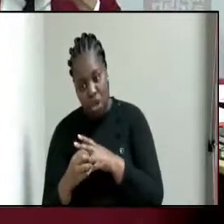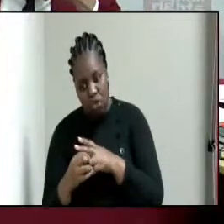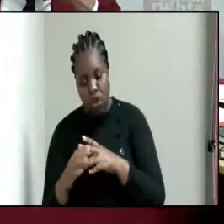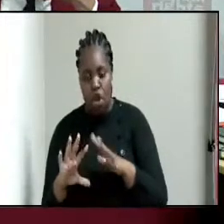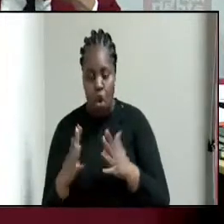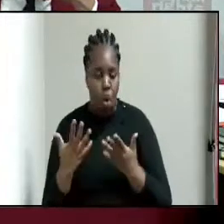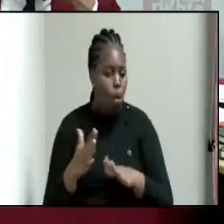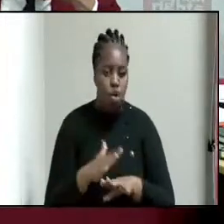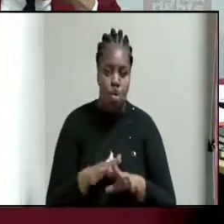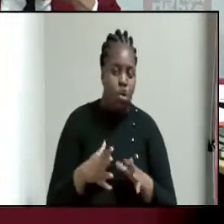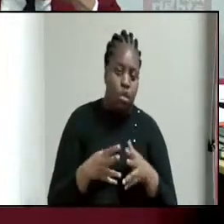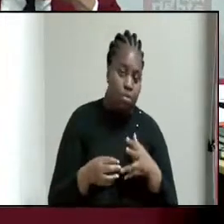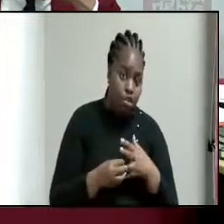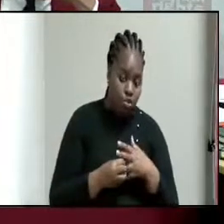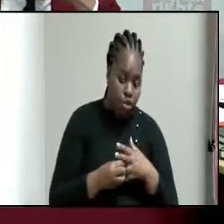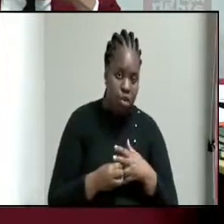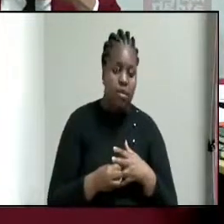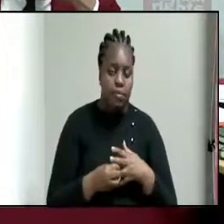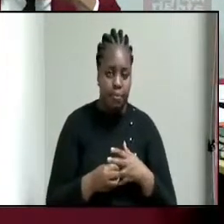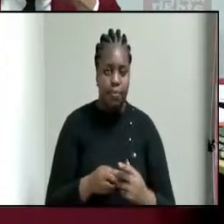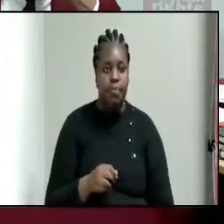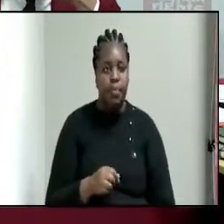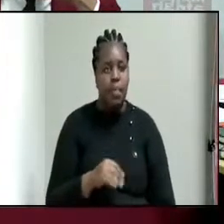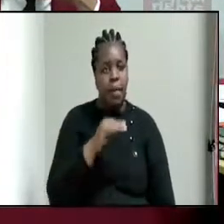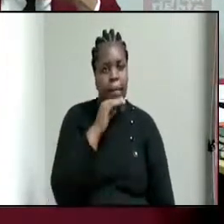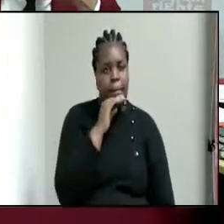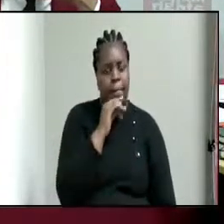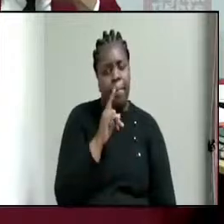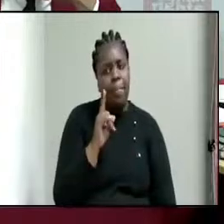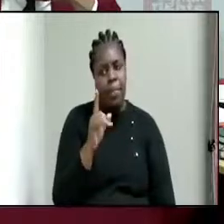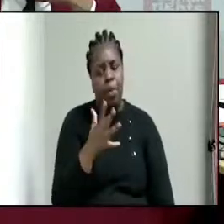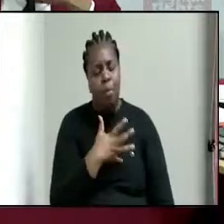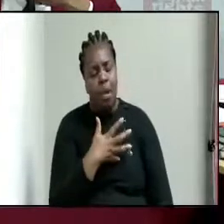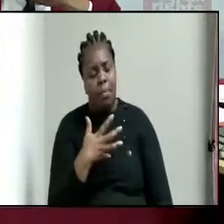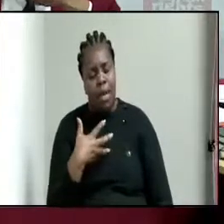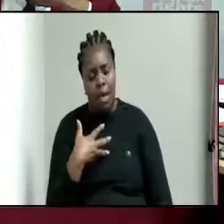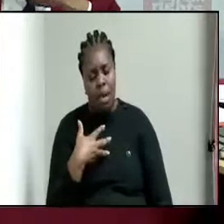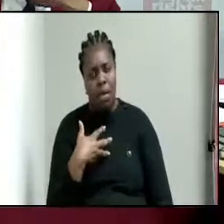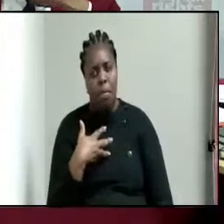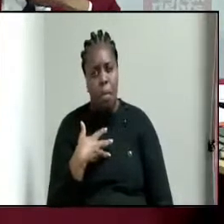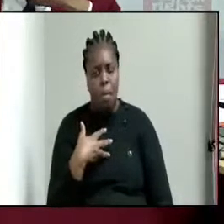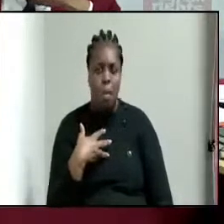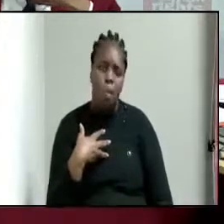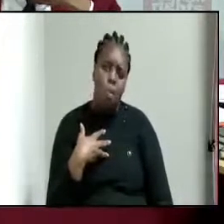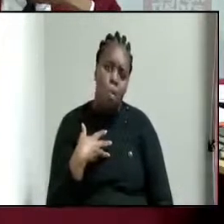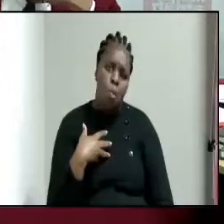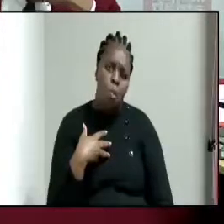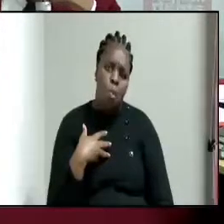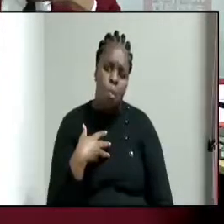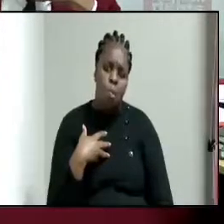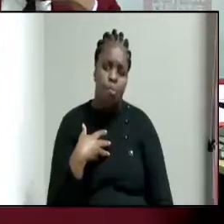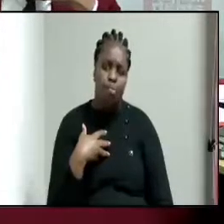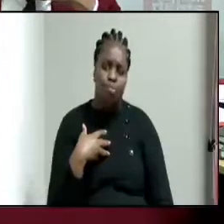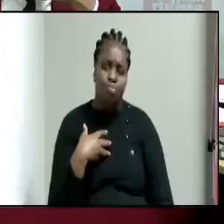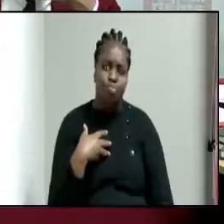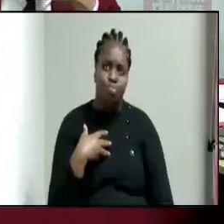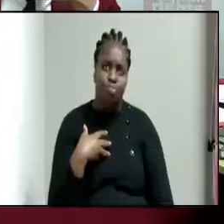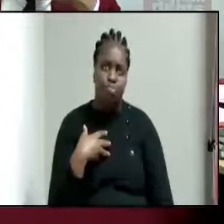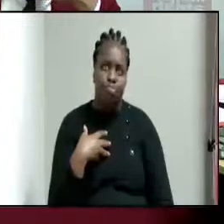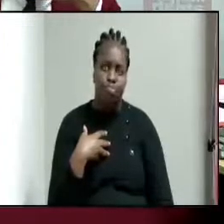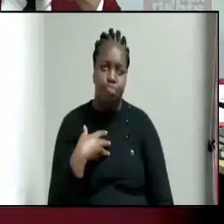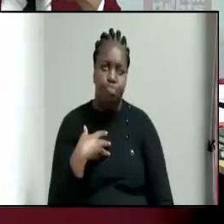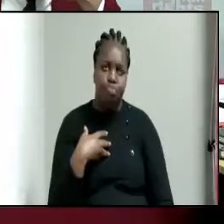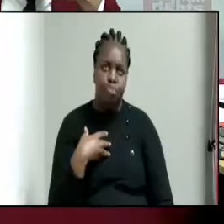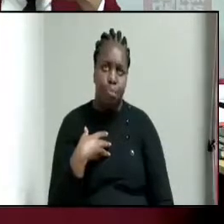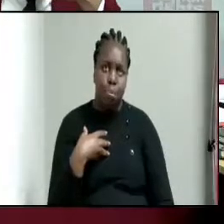of wedlock. But where a mother has not got that